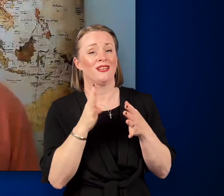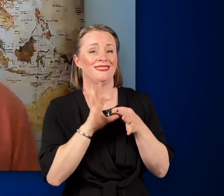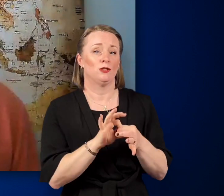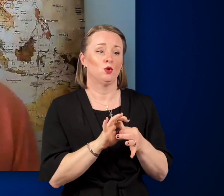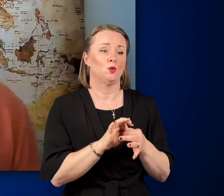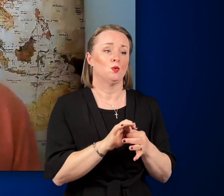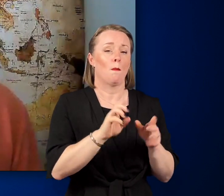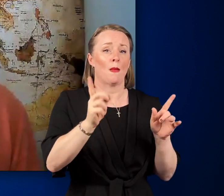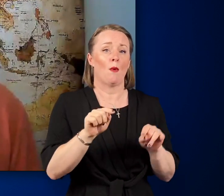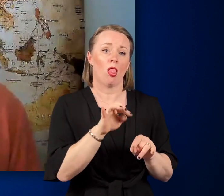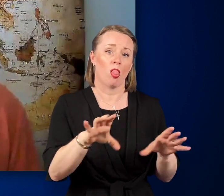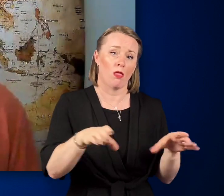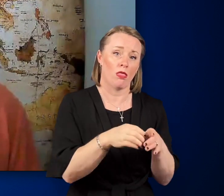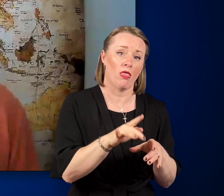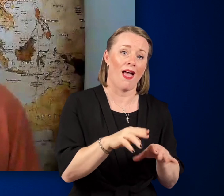Fulani ministries.